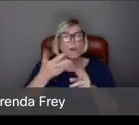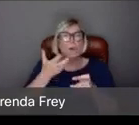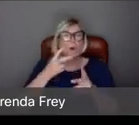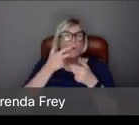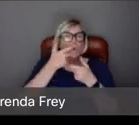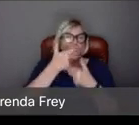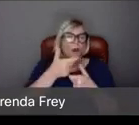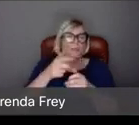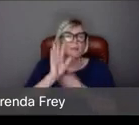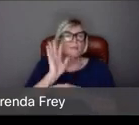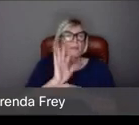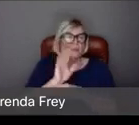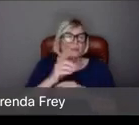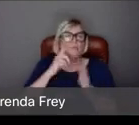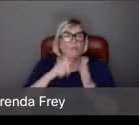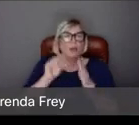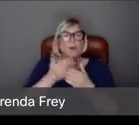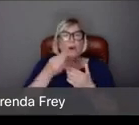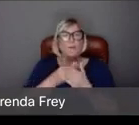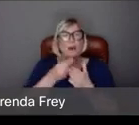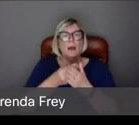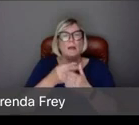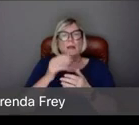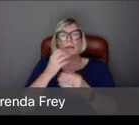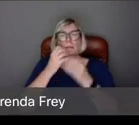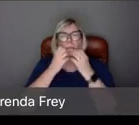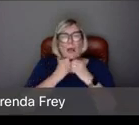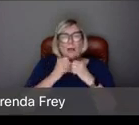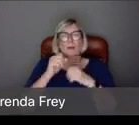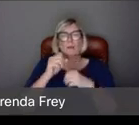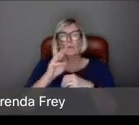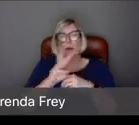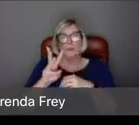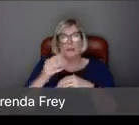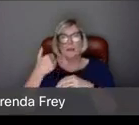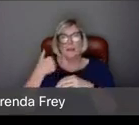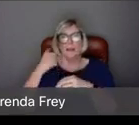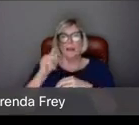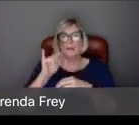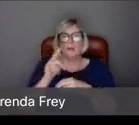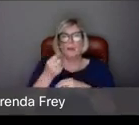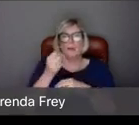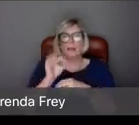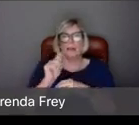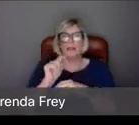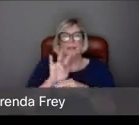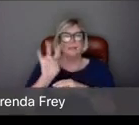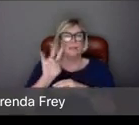video to check out our Money Matters website for Monday's session. That was April 19th at 7 p.m.